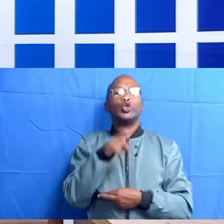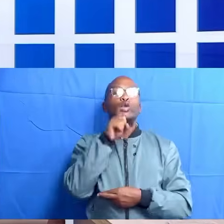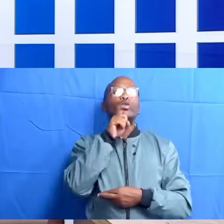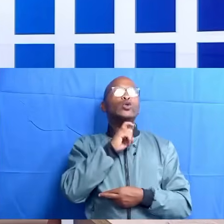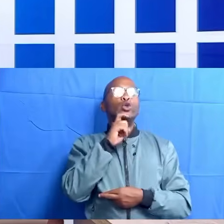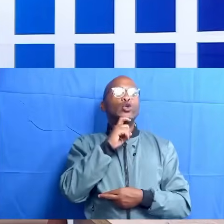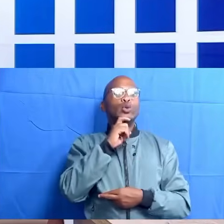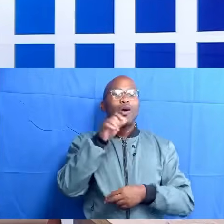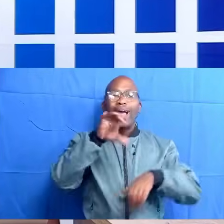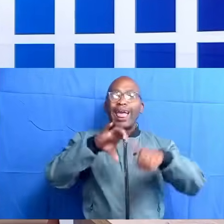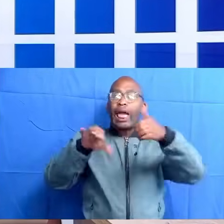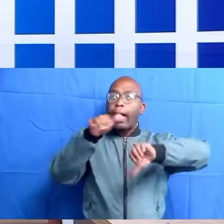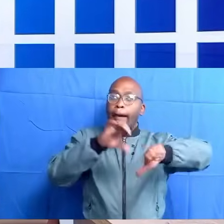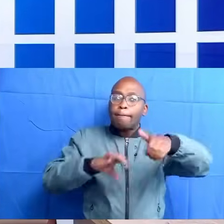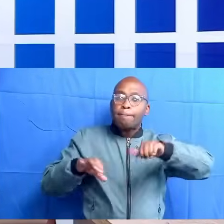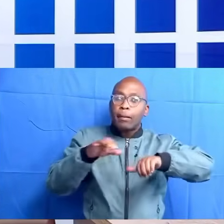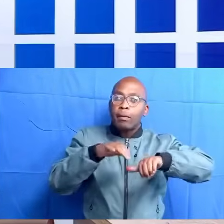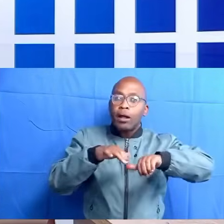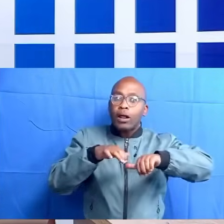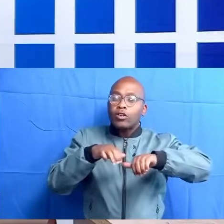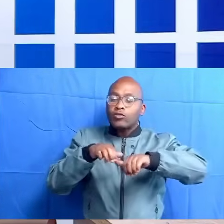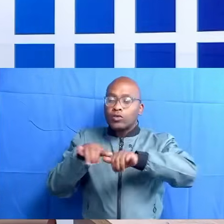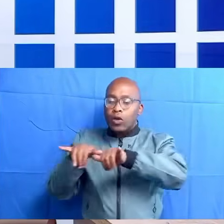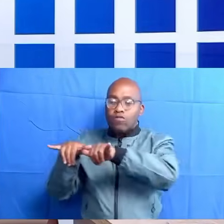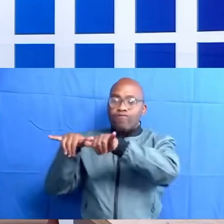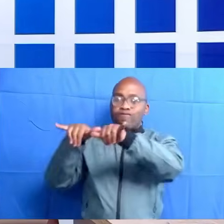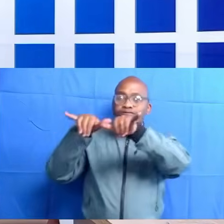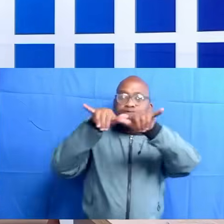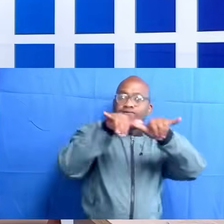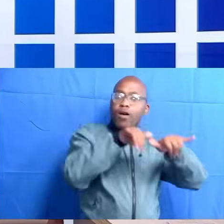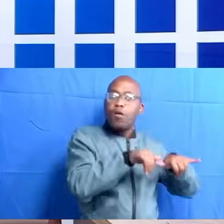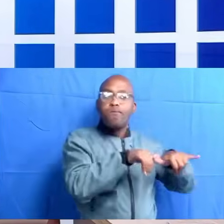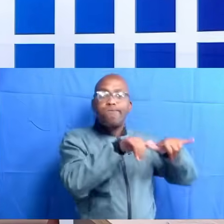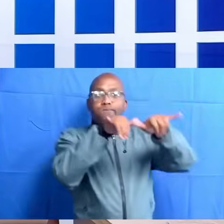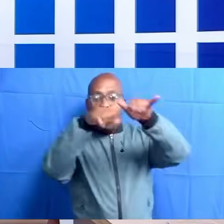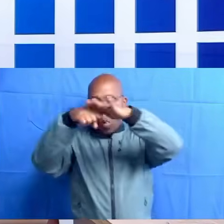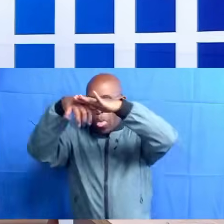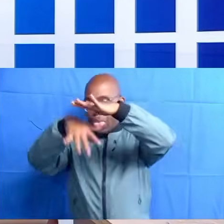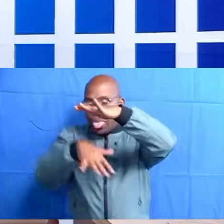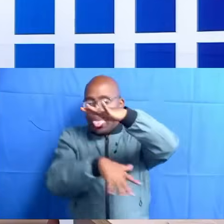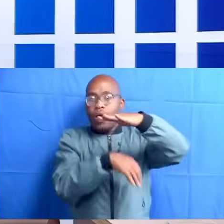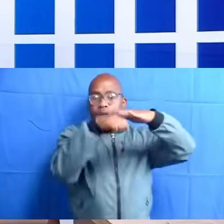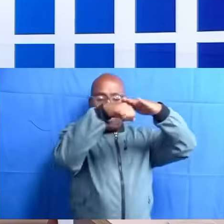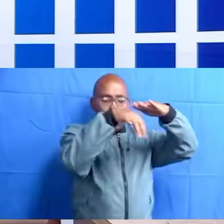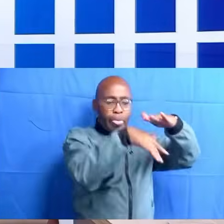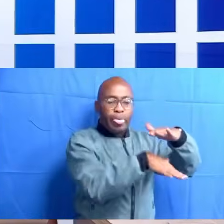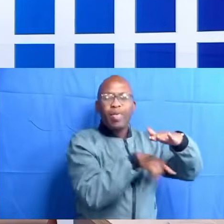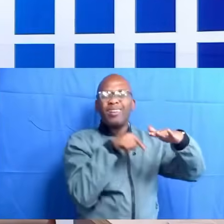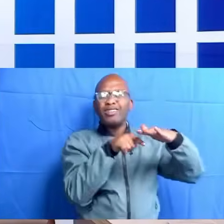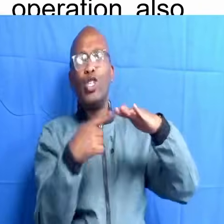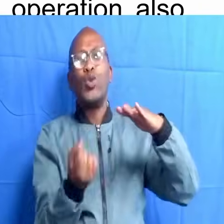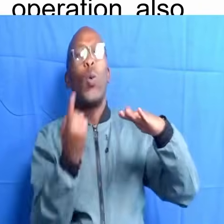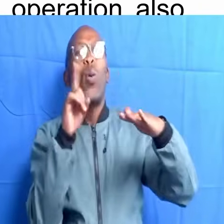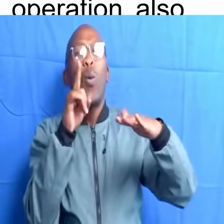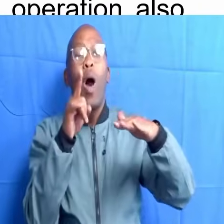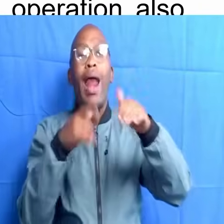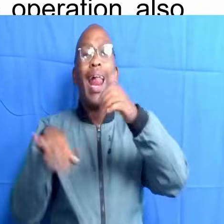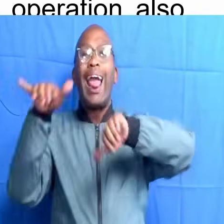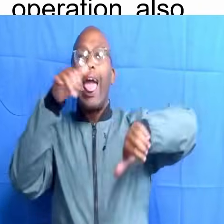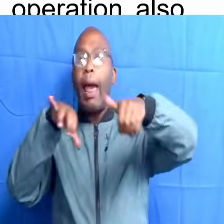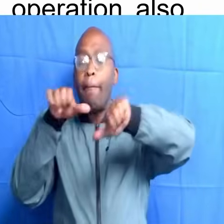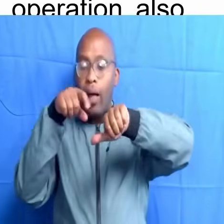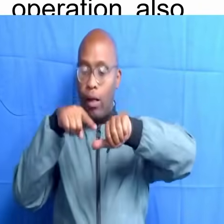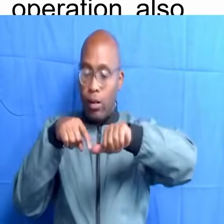the weapons, the forests, so that they can be able to see the Viet Congs clearly. They